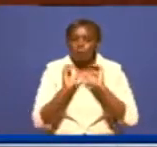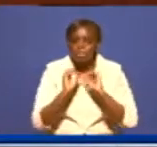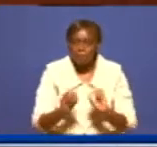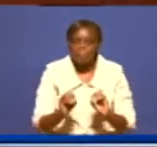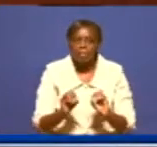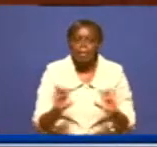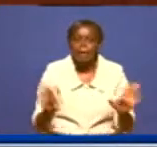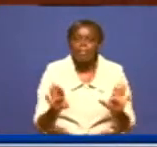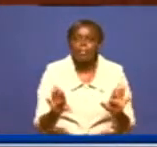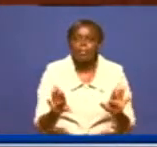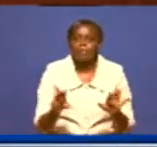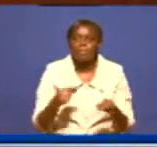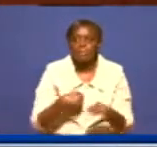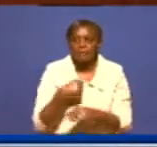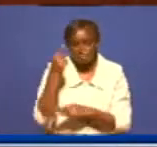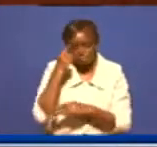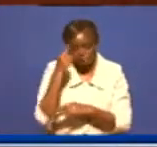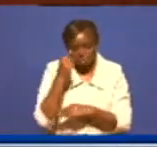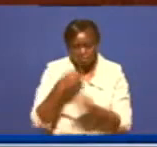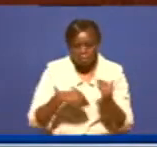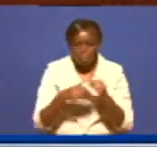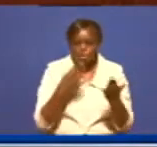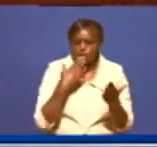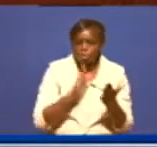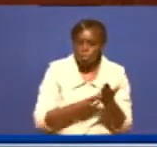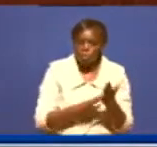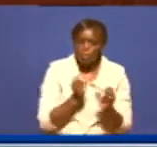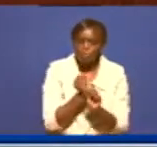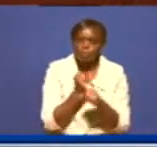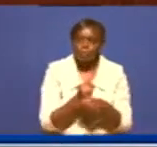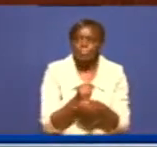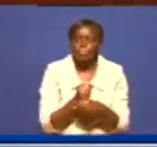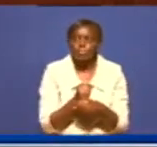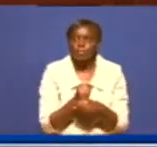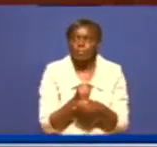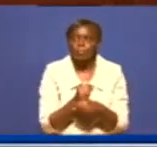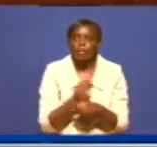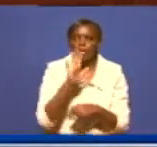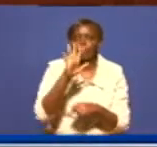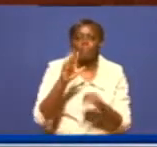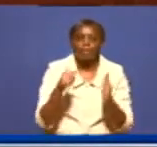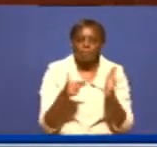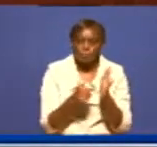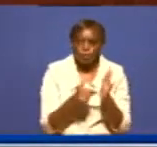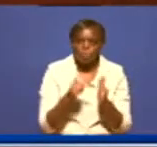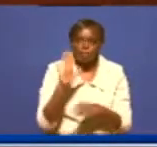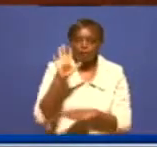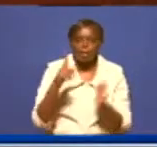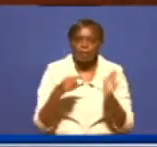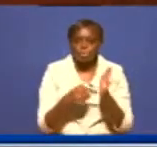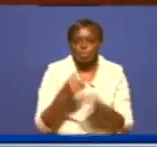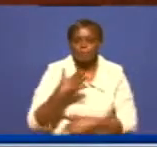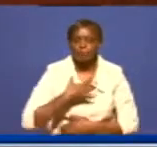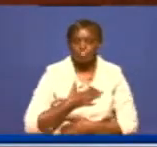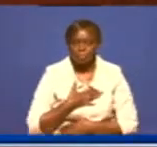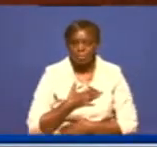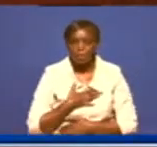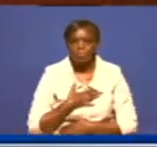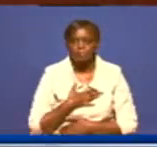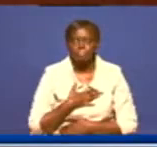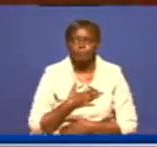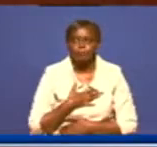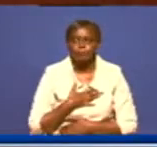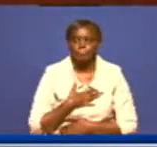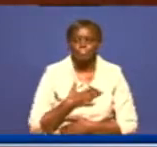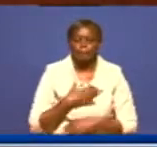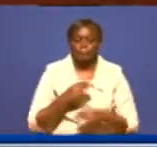to that. I think those are additional comments that I wanted to make. The fifth point I wanted to make is that assigning and subletting,